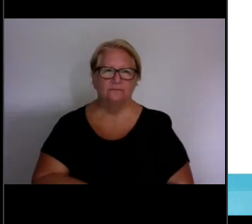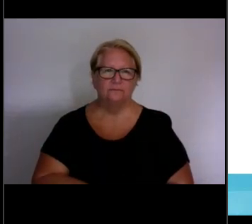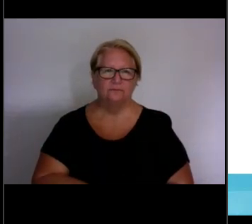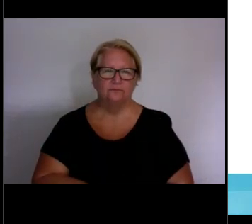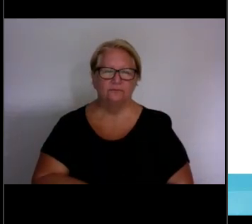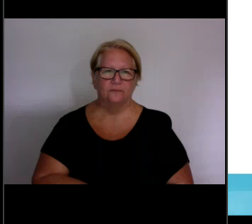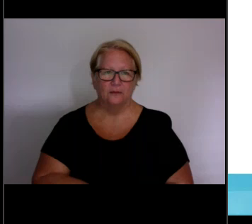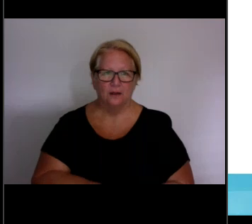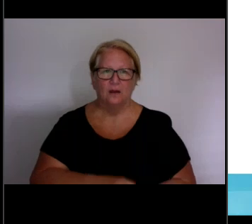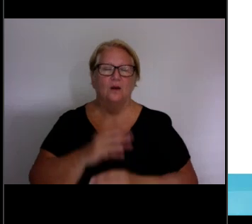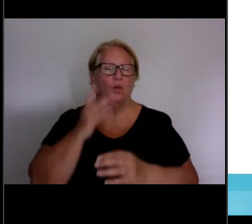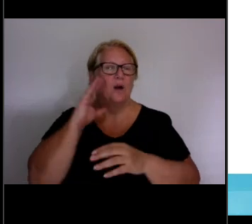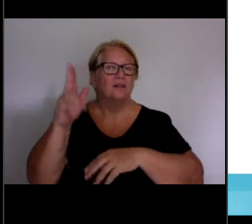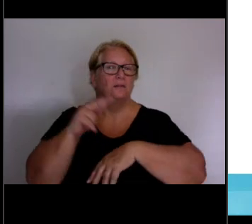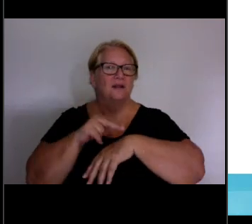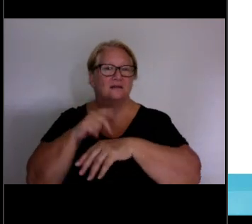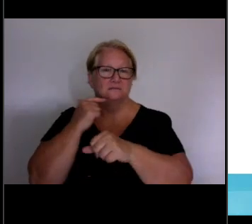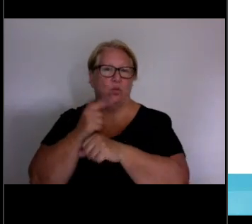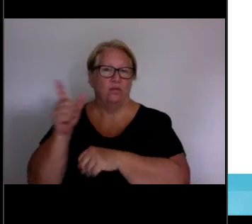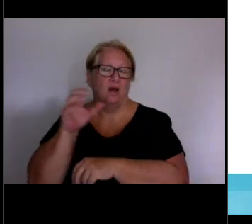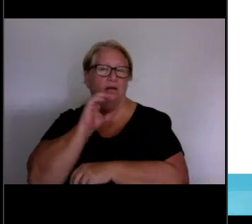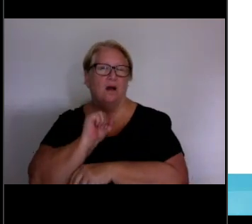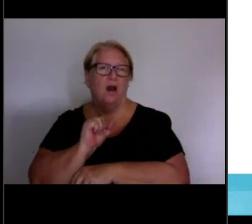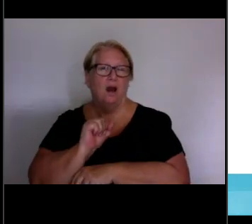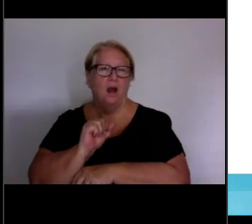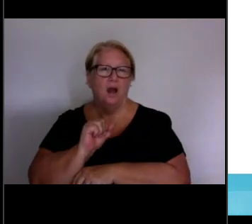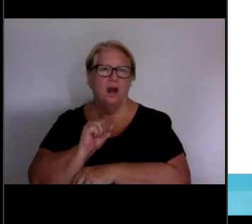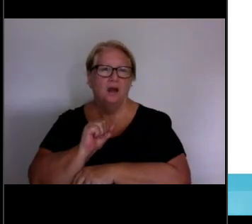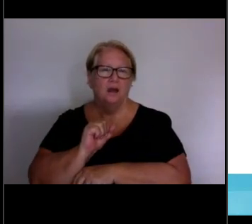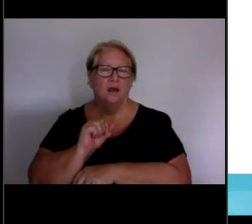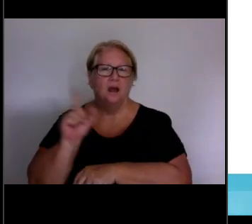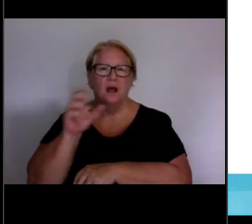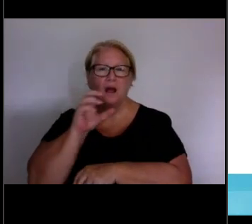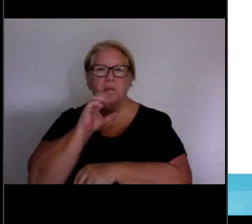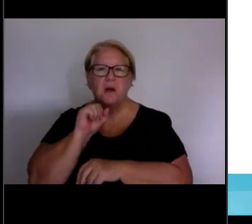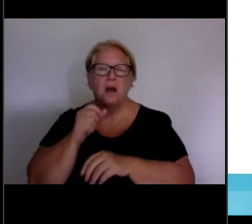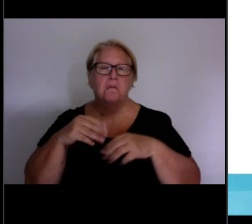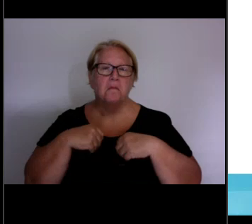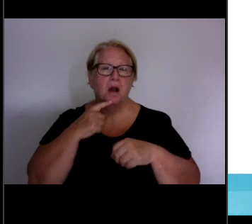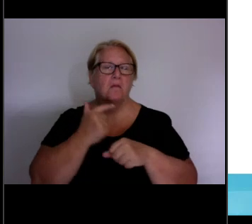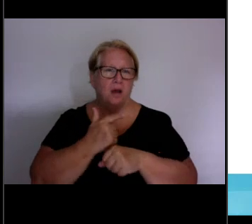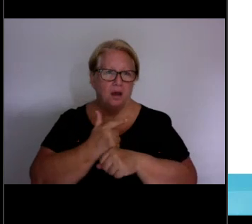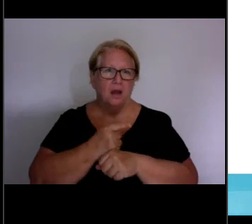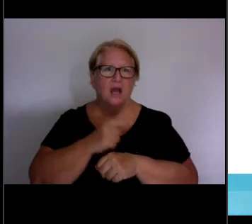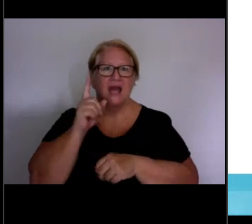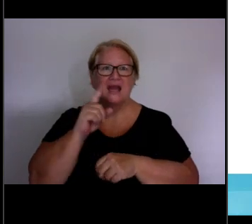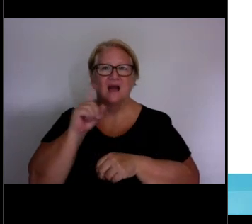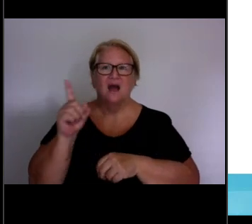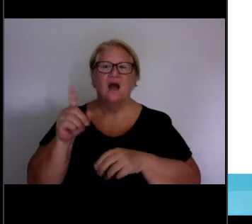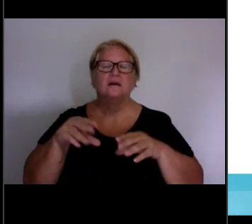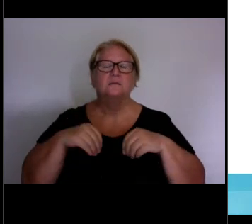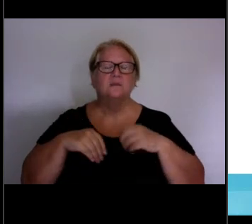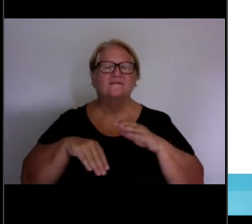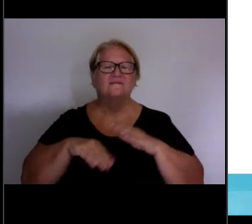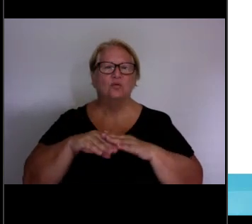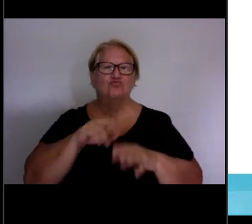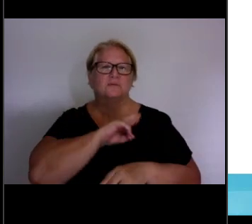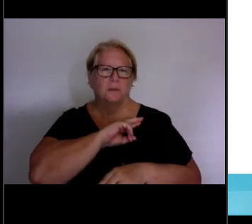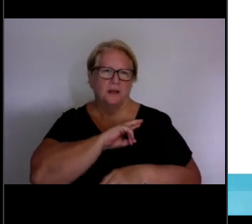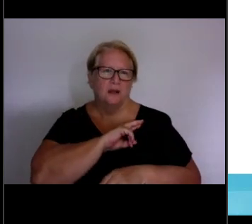police spoke to the defendant, he spoke to them voluntarily, and he took full responsibility. He